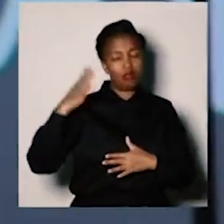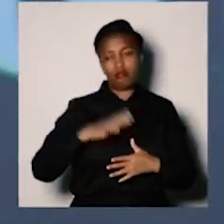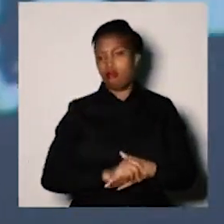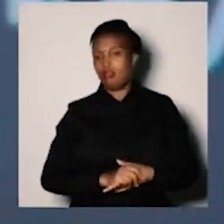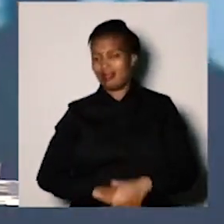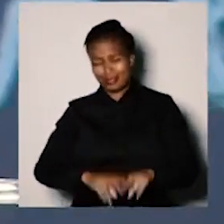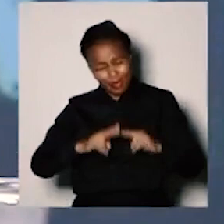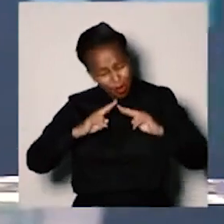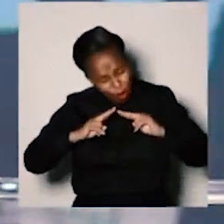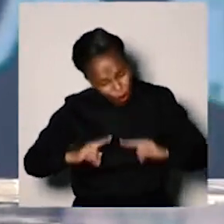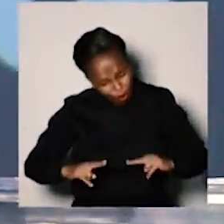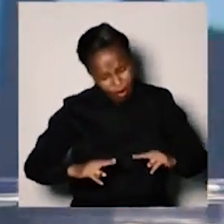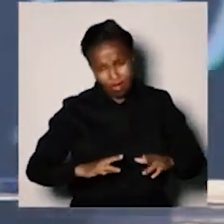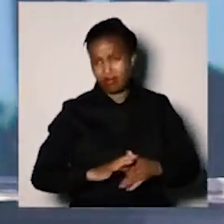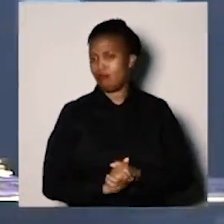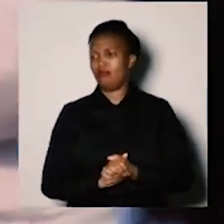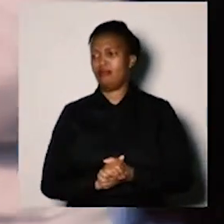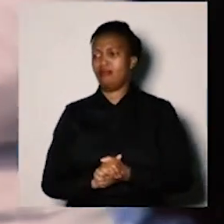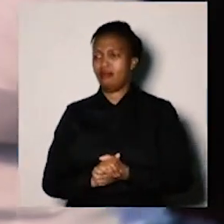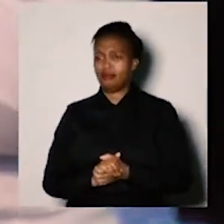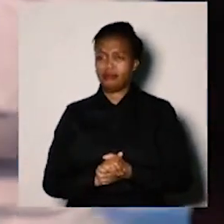It's a privilege.